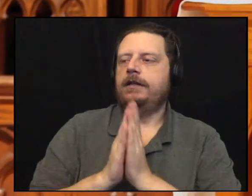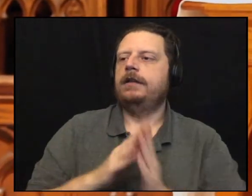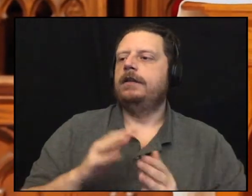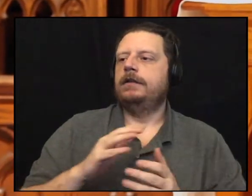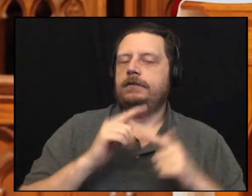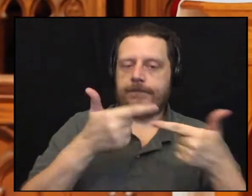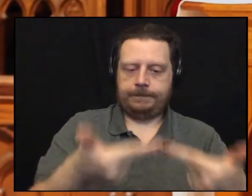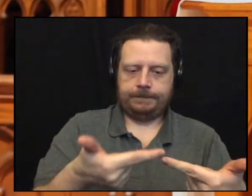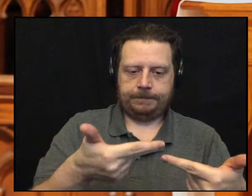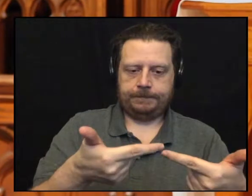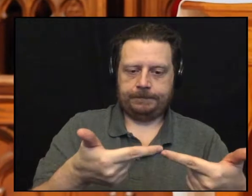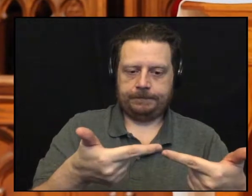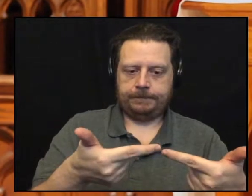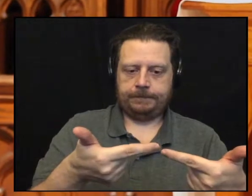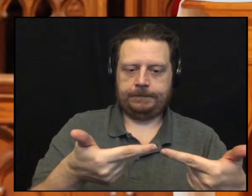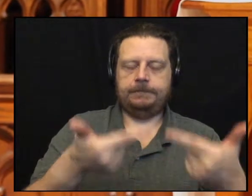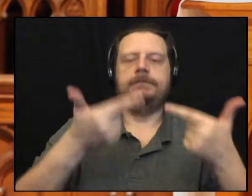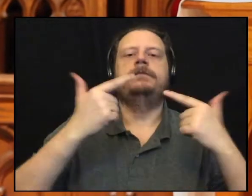God receive our prayer.